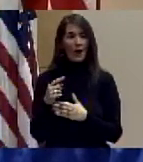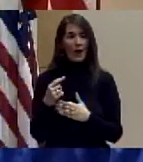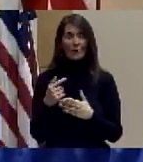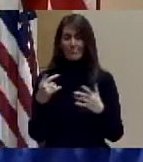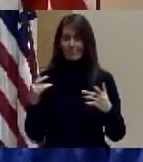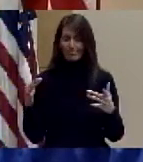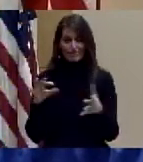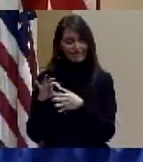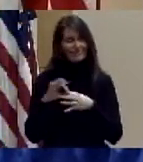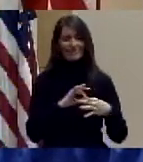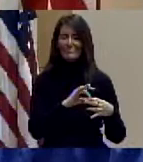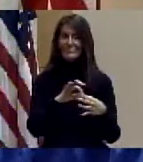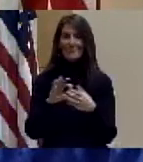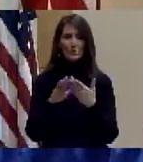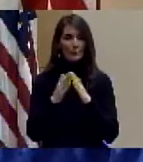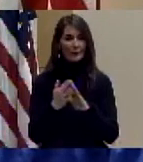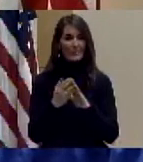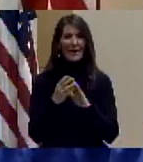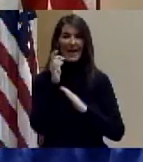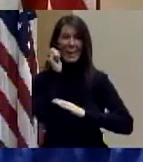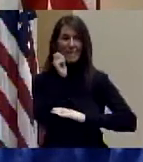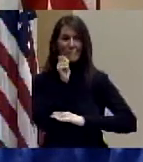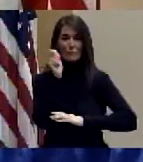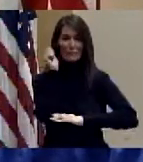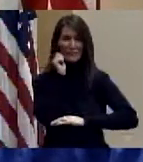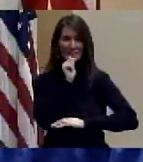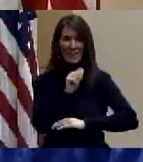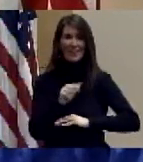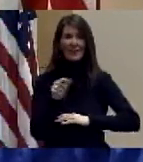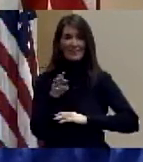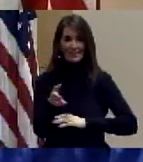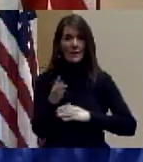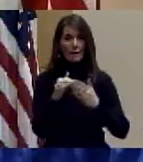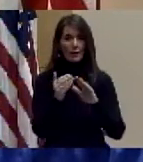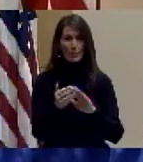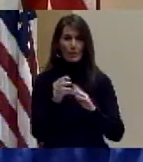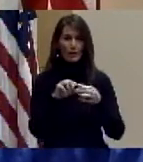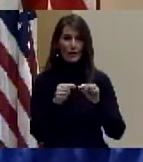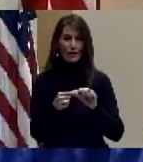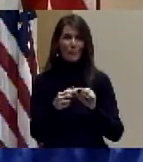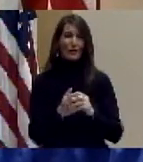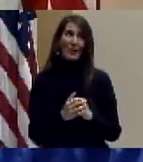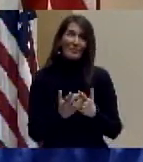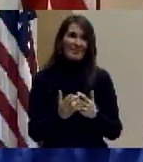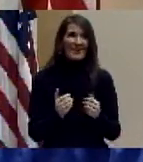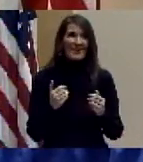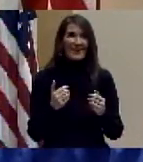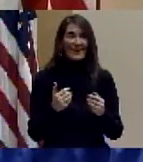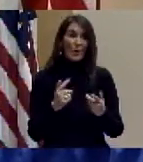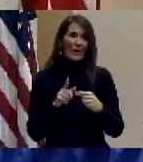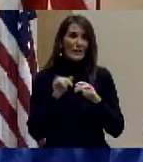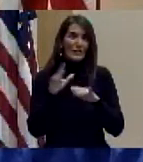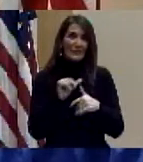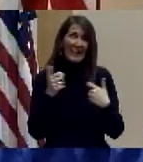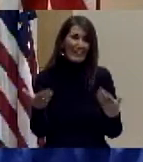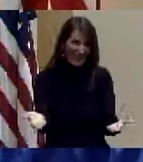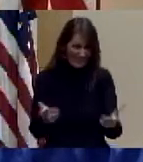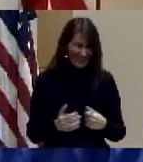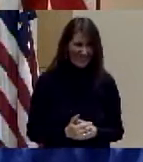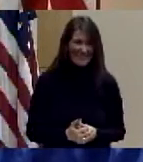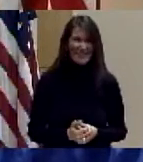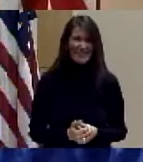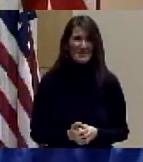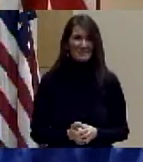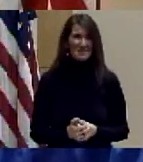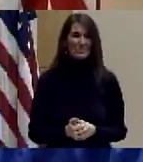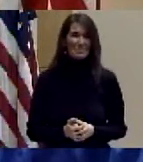together every single day at the community garden. Well, at least every single day that the snow isn't laying on